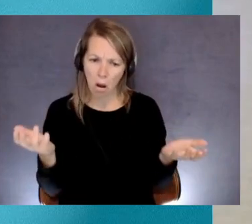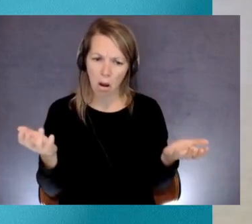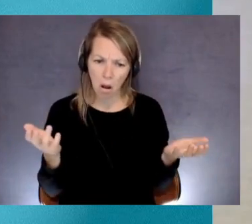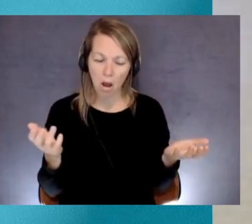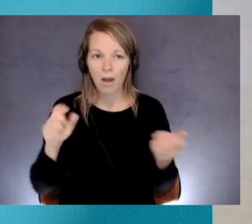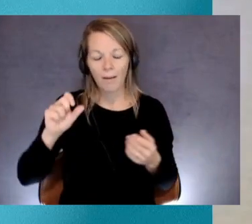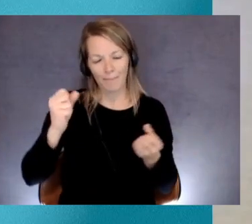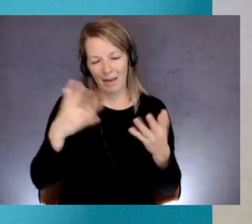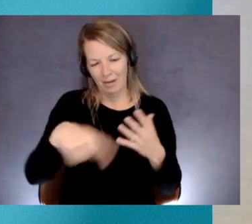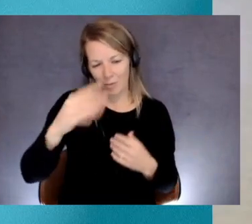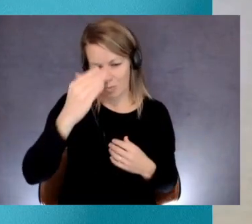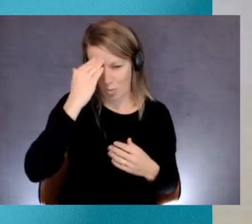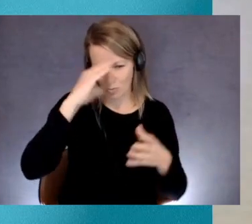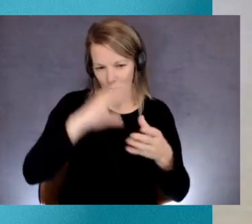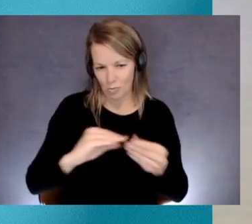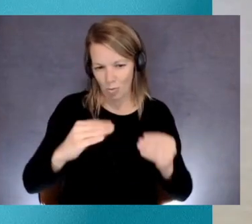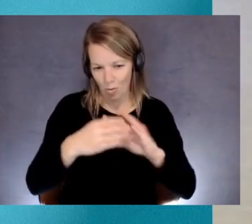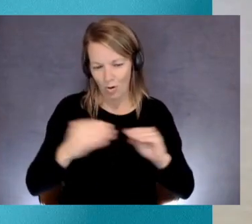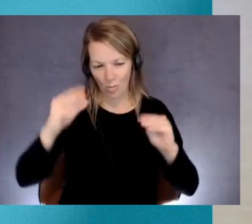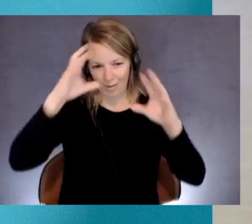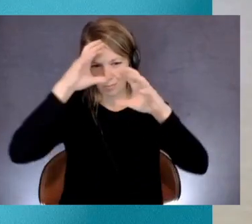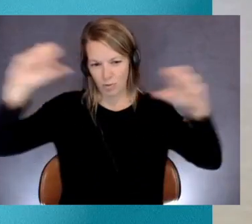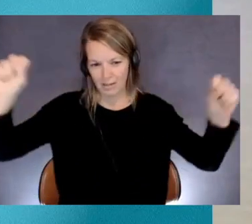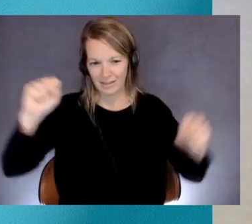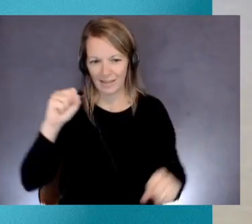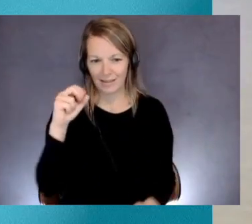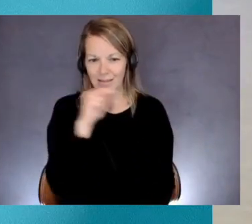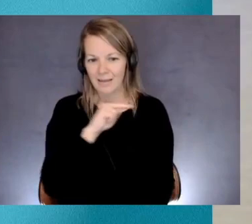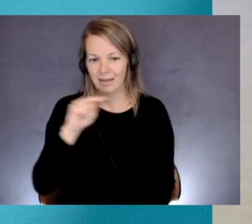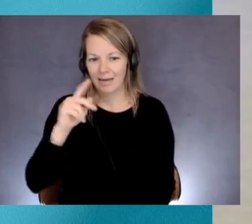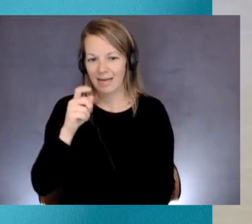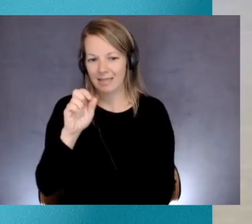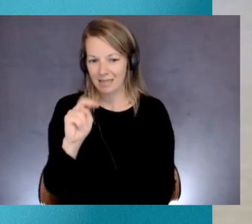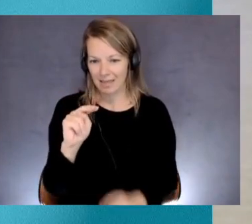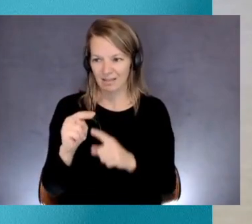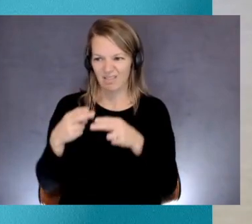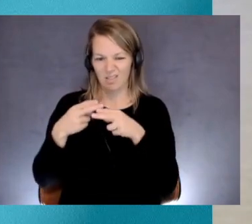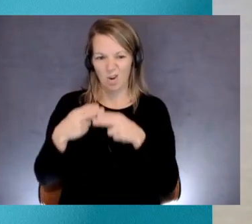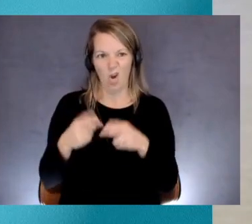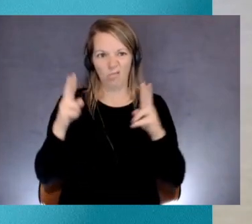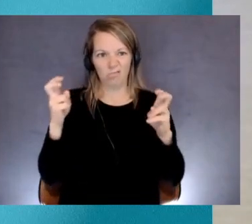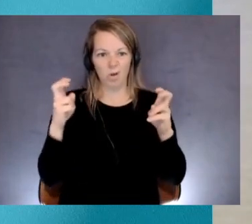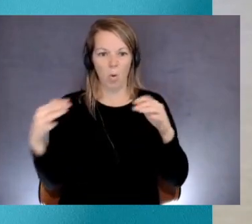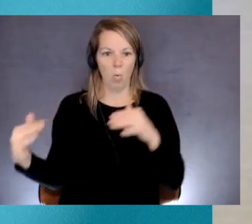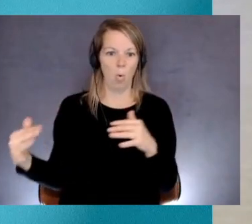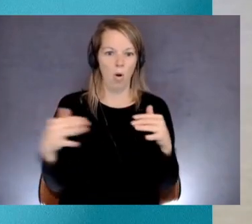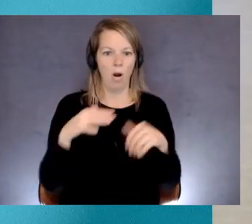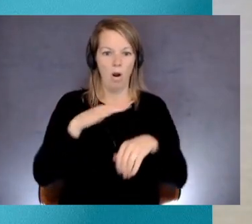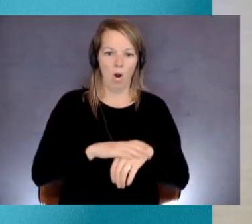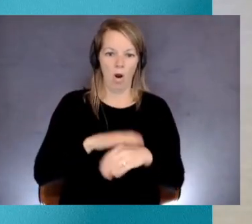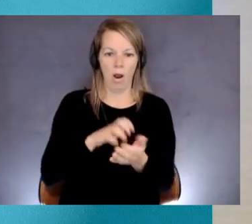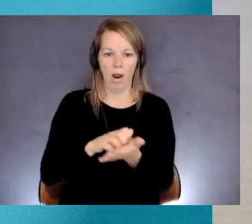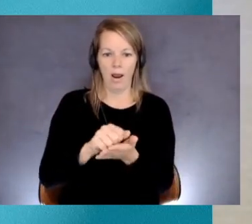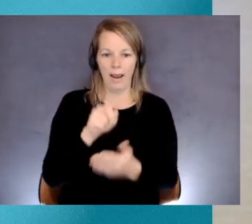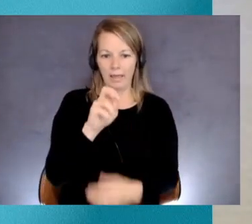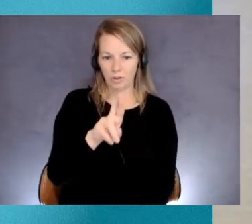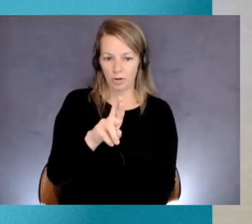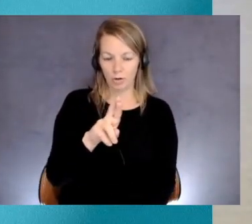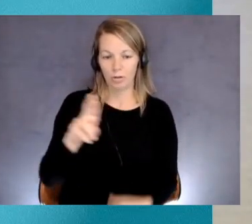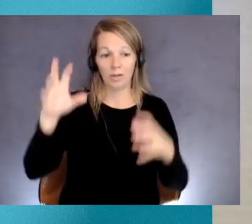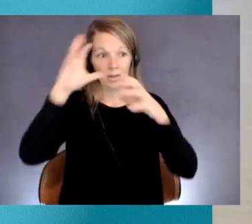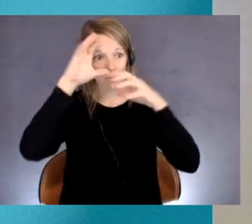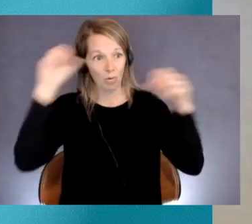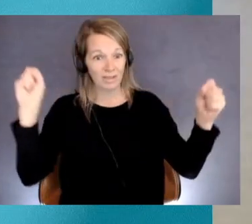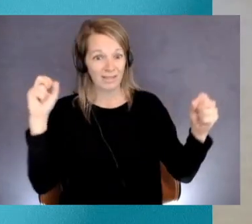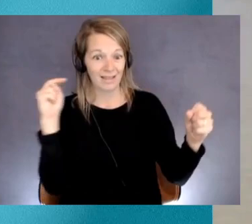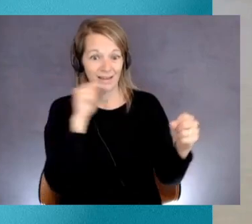the story that when Ted Kennedy called this Nixon's war on cancer, that President Nixon and the scientists